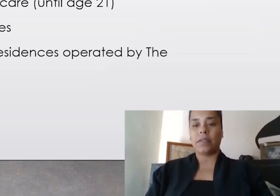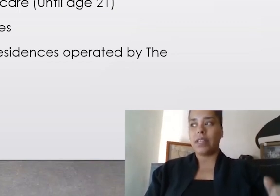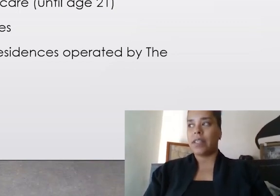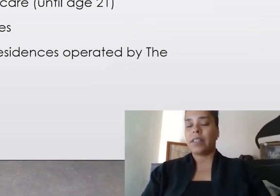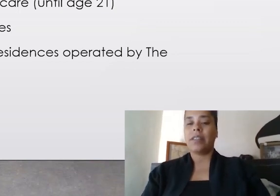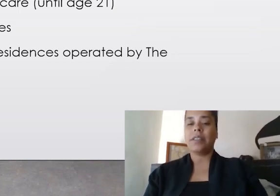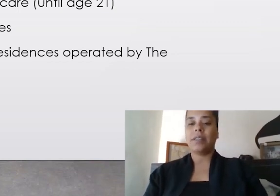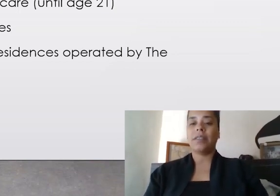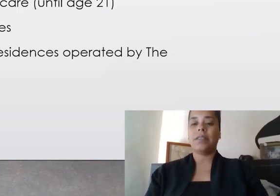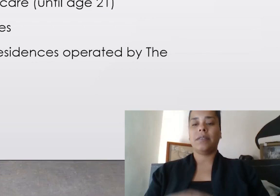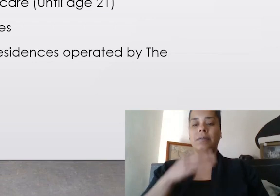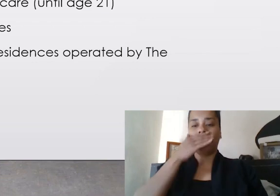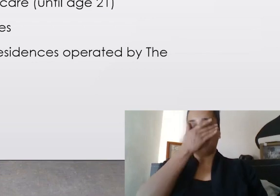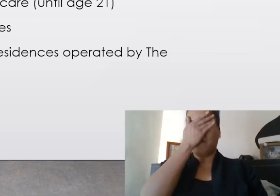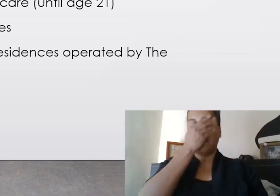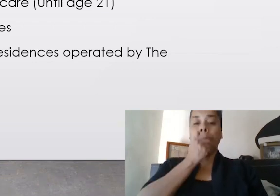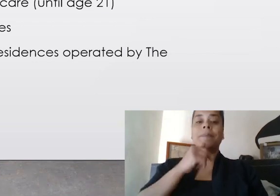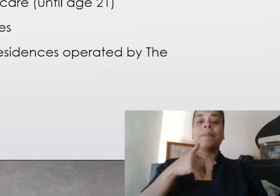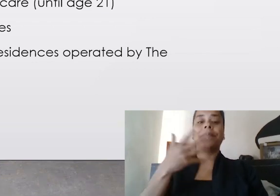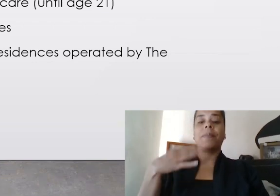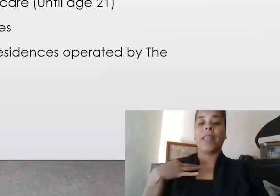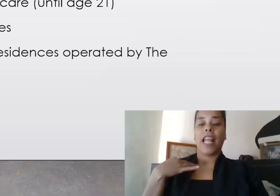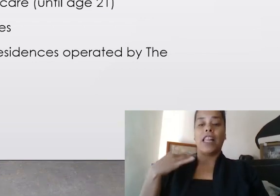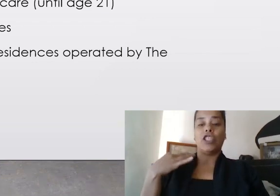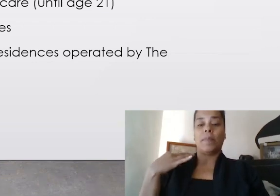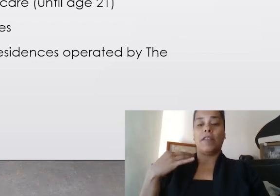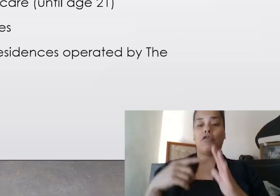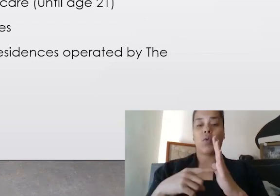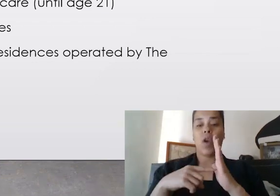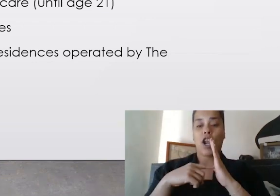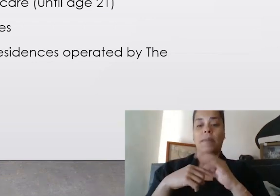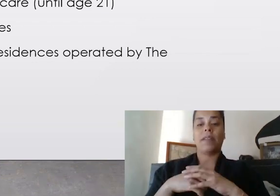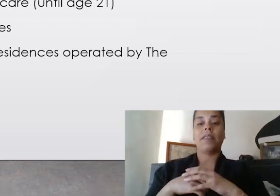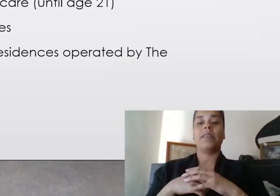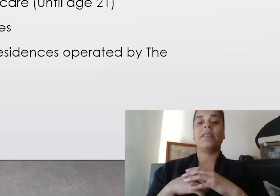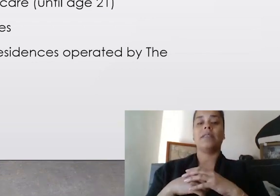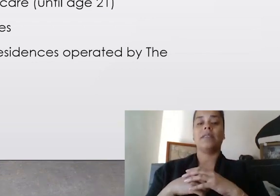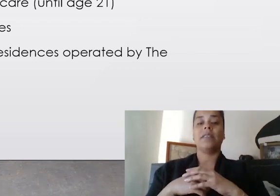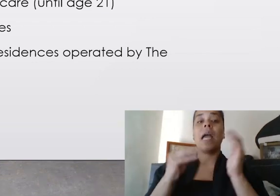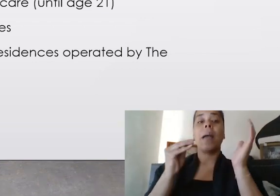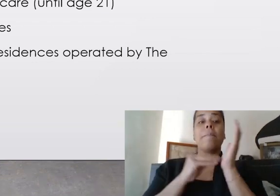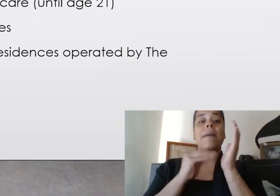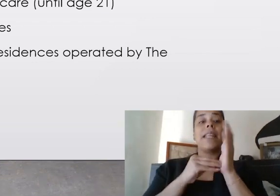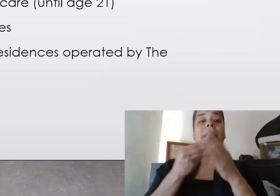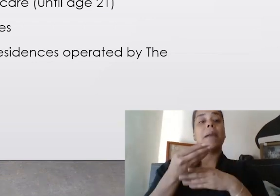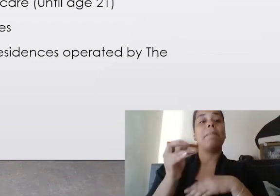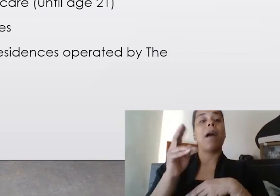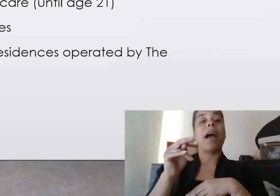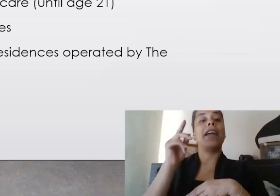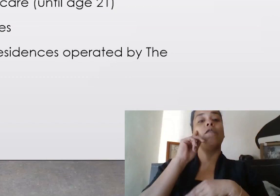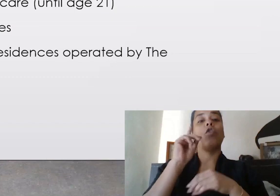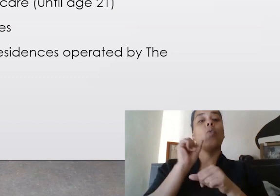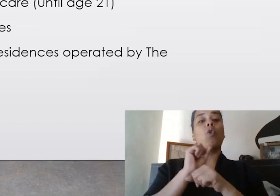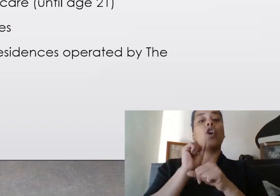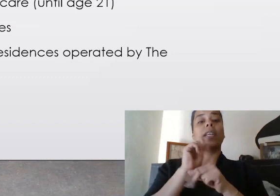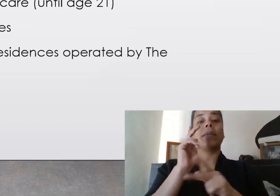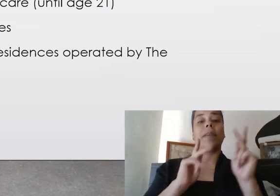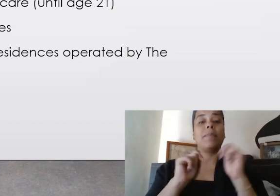Another eligibility requirement, Medicaid buy-in for working people with disabilities.